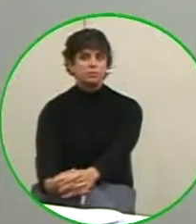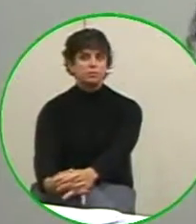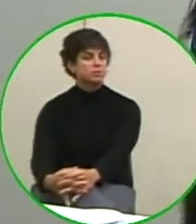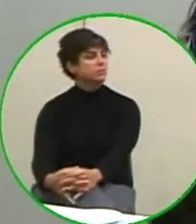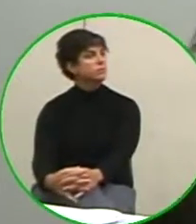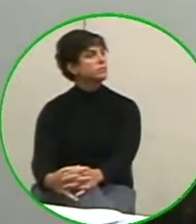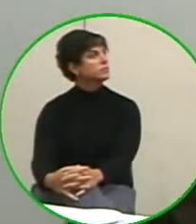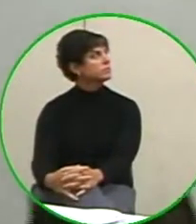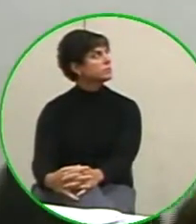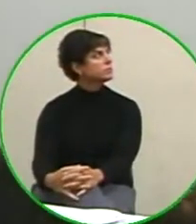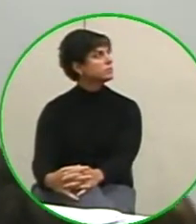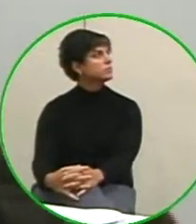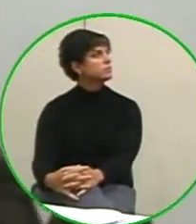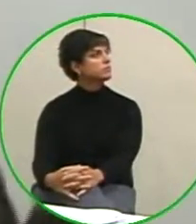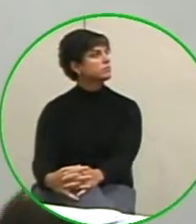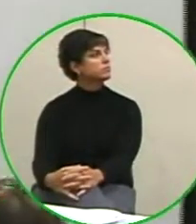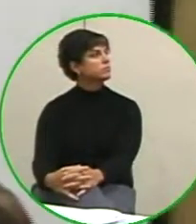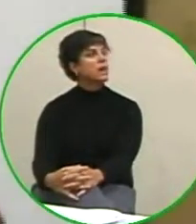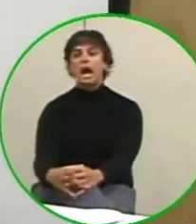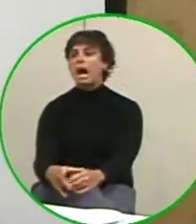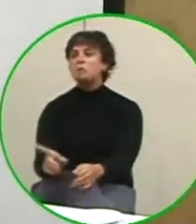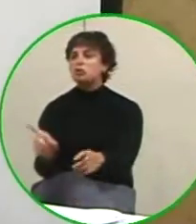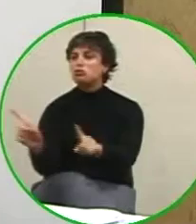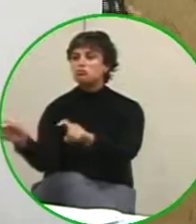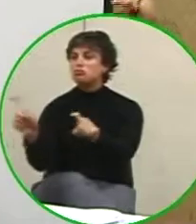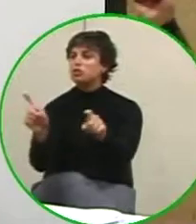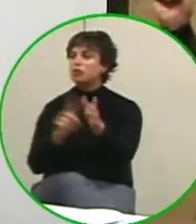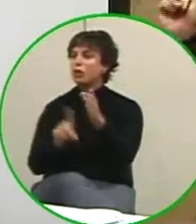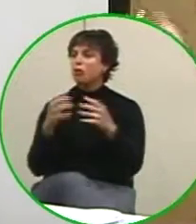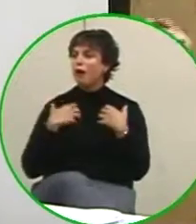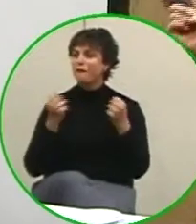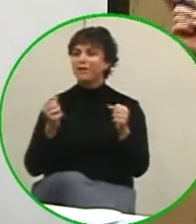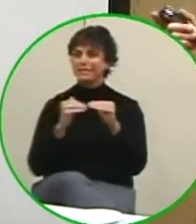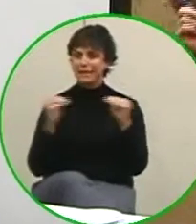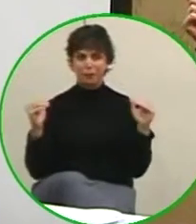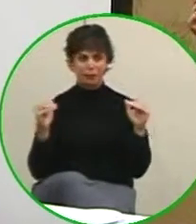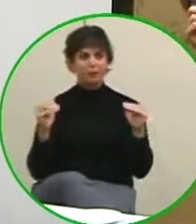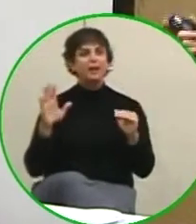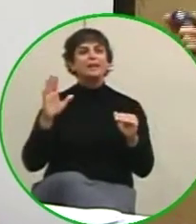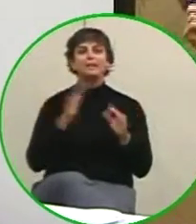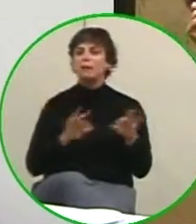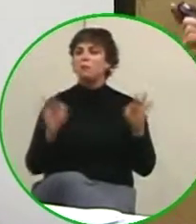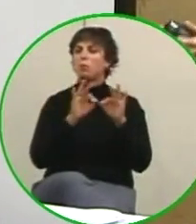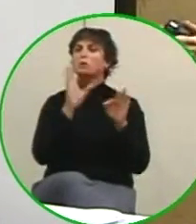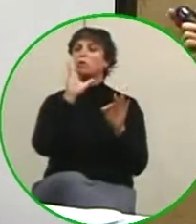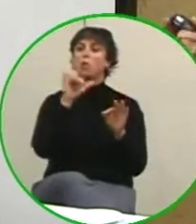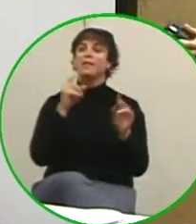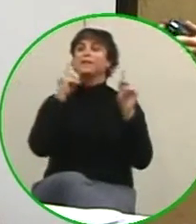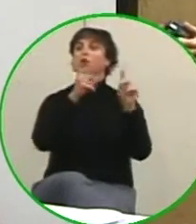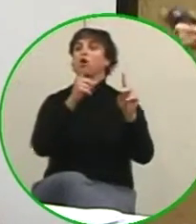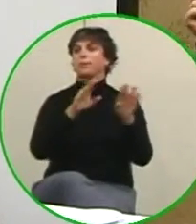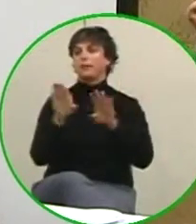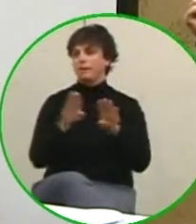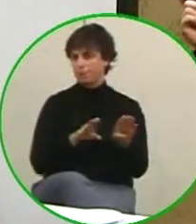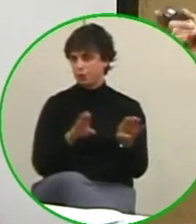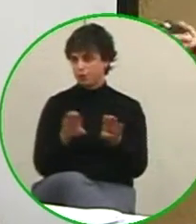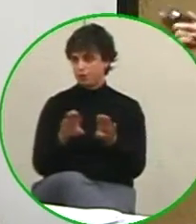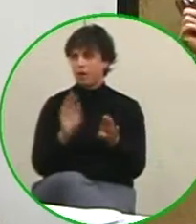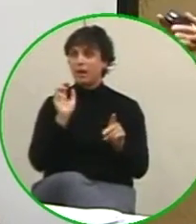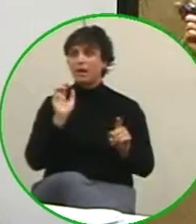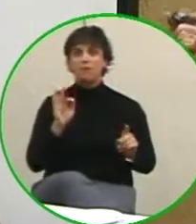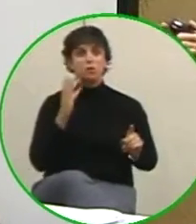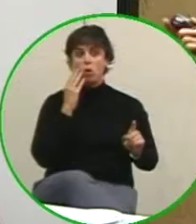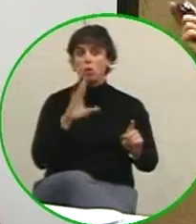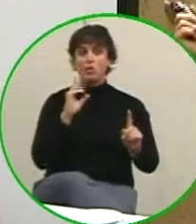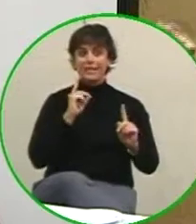I'm just poking a little bit to check your confidence level on this. It is important to know what the target behavior is. If you